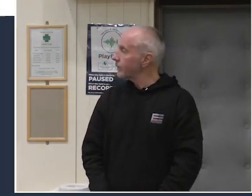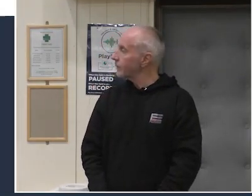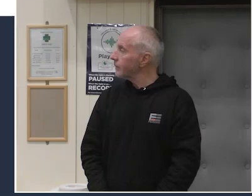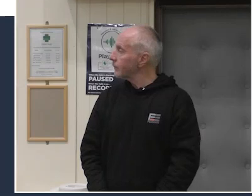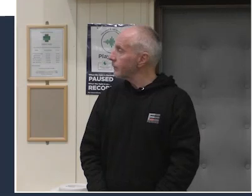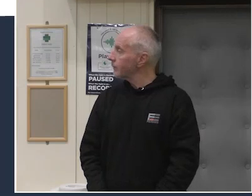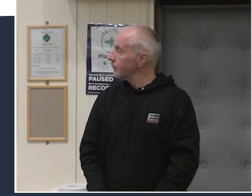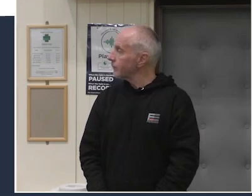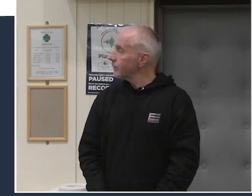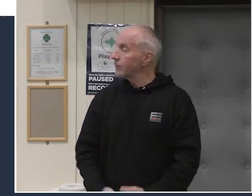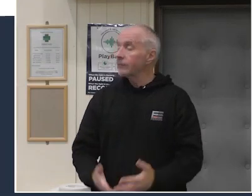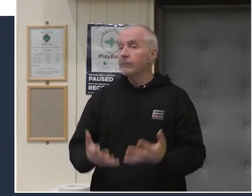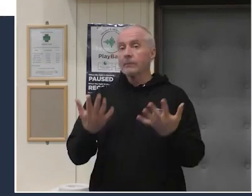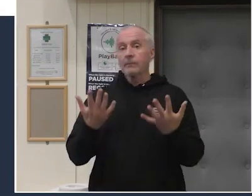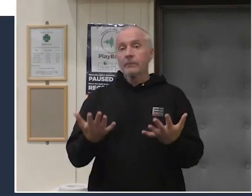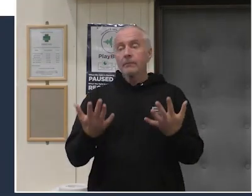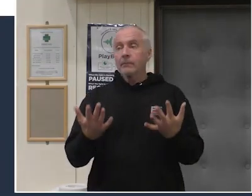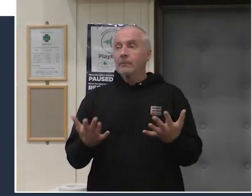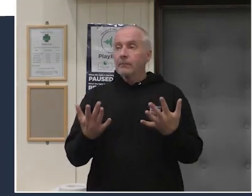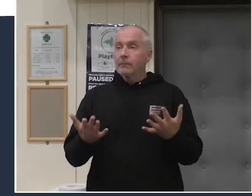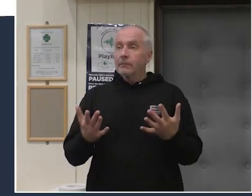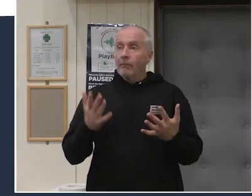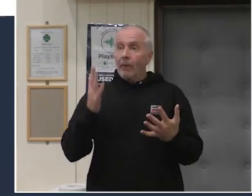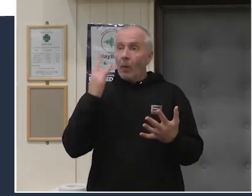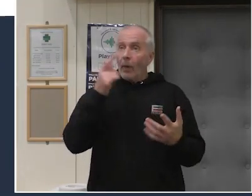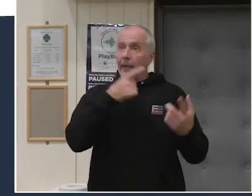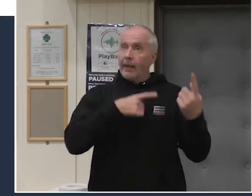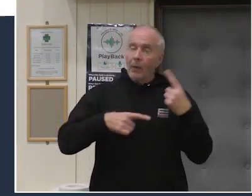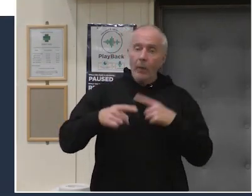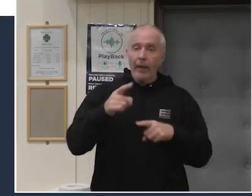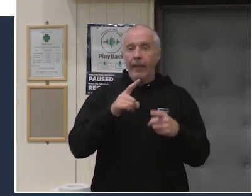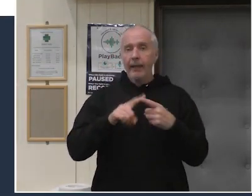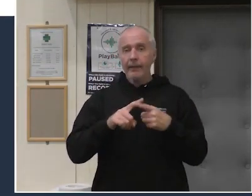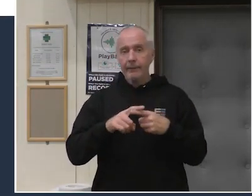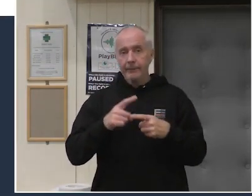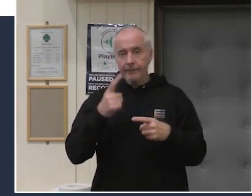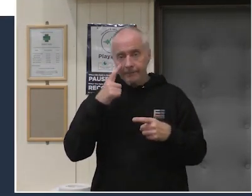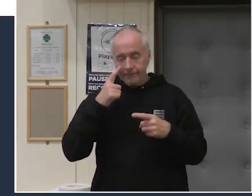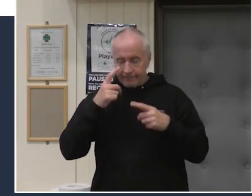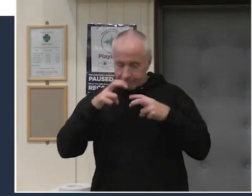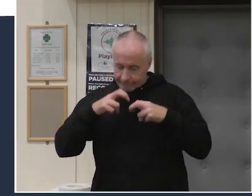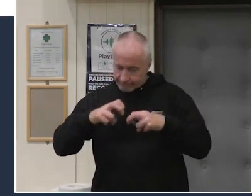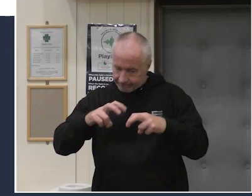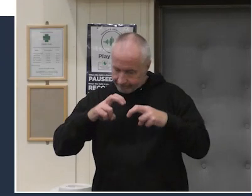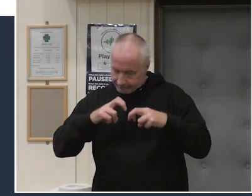when we come to actually looking at this region down here,